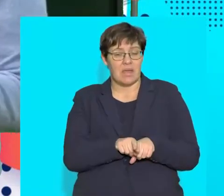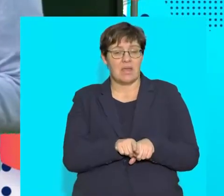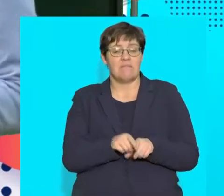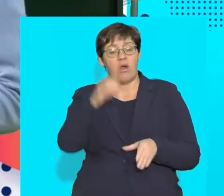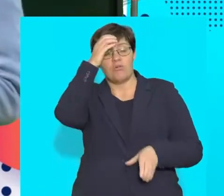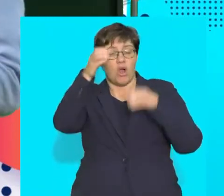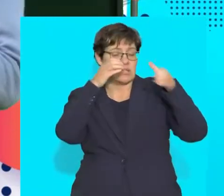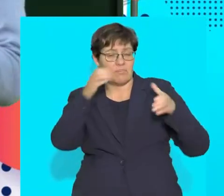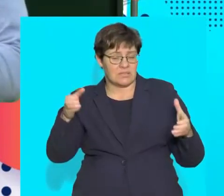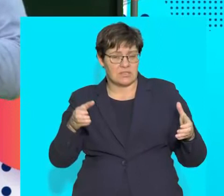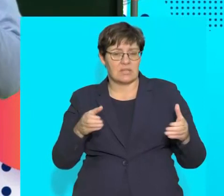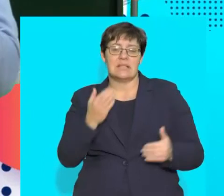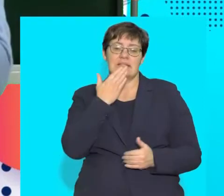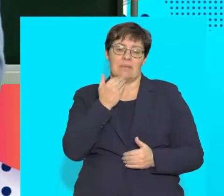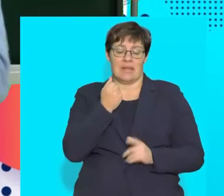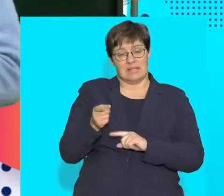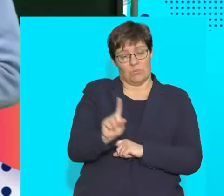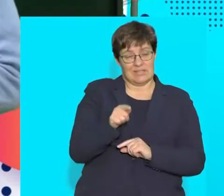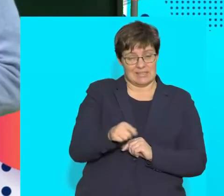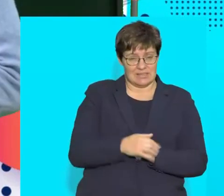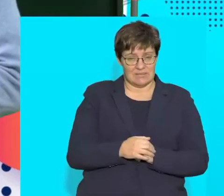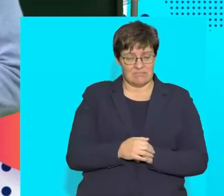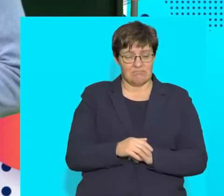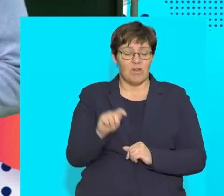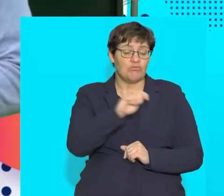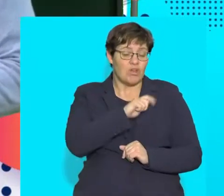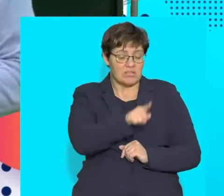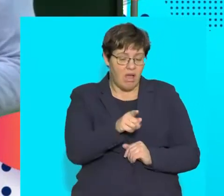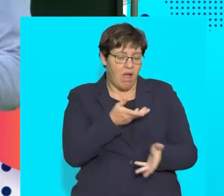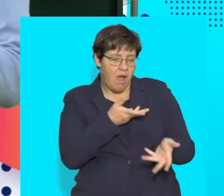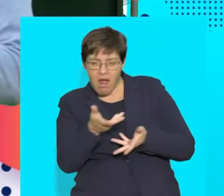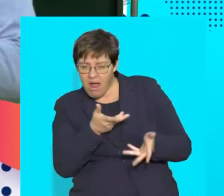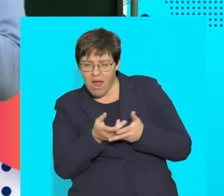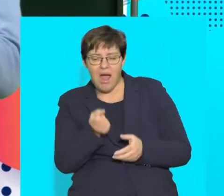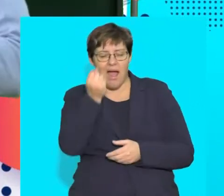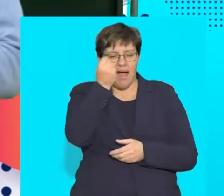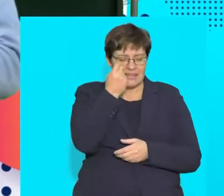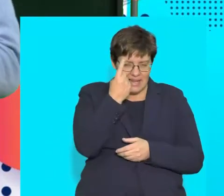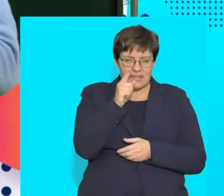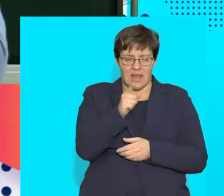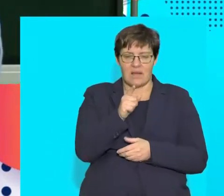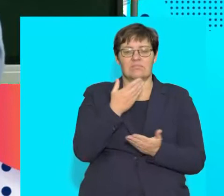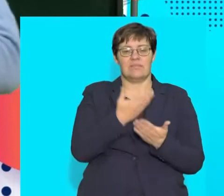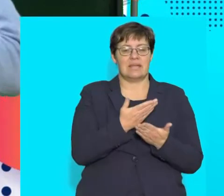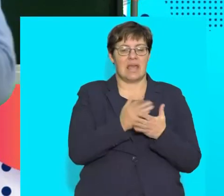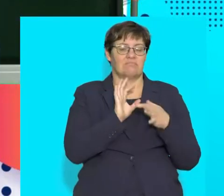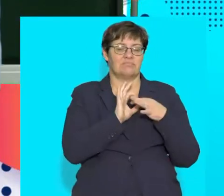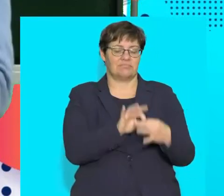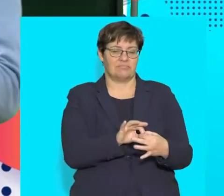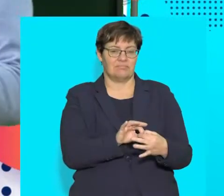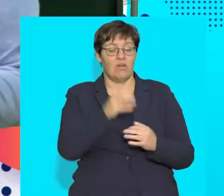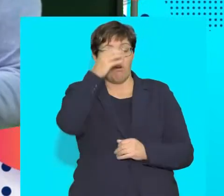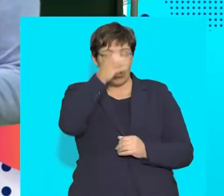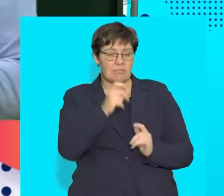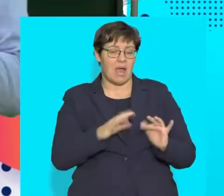also unpacked the concepts around being diabetic. I trust that you guys have engaged with this and are able to